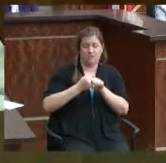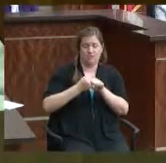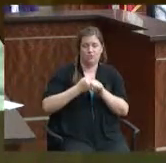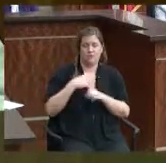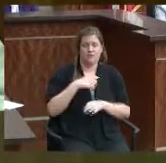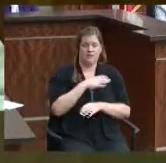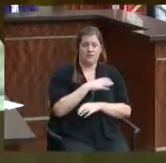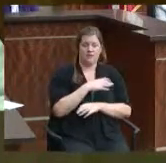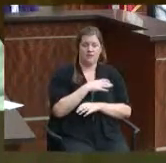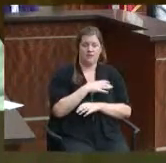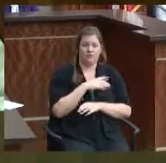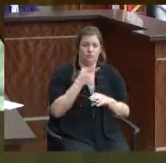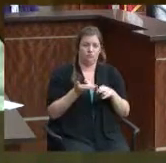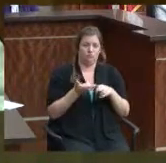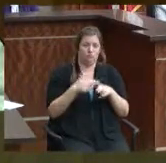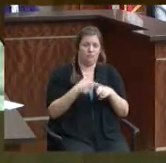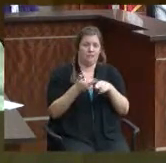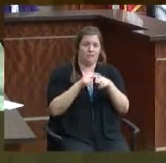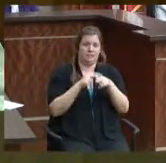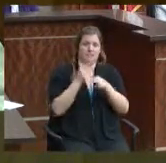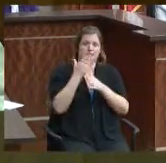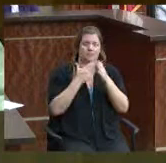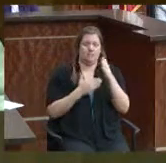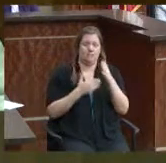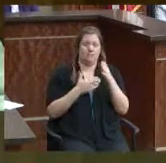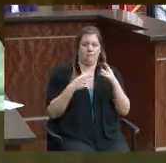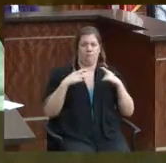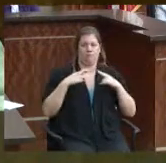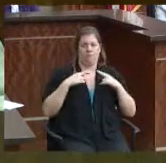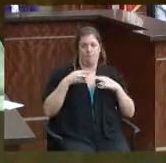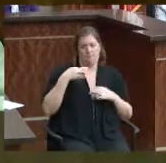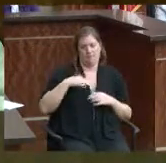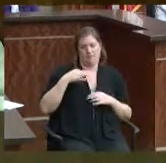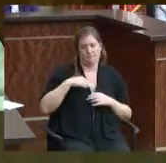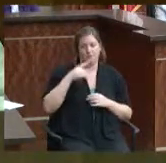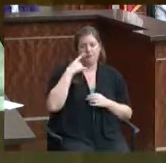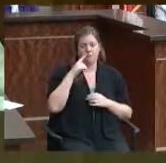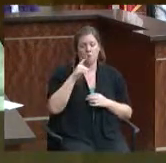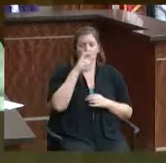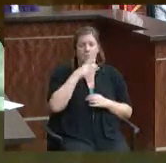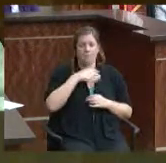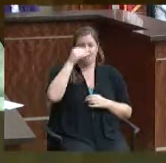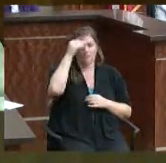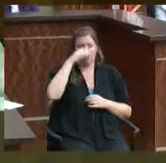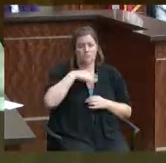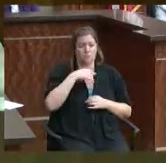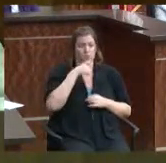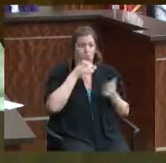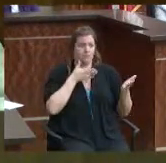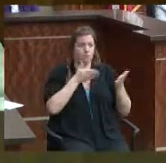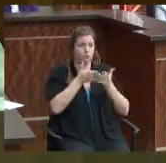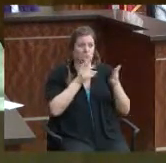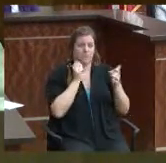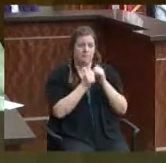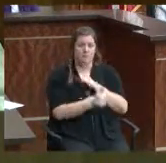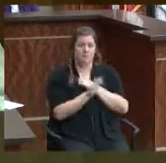county is considering raising some of the retirement benefits for the men and women that have served in the